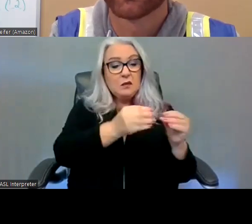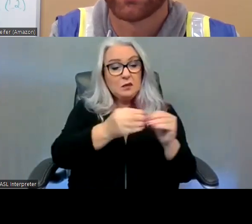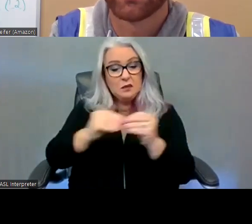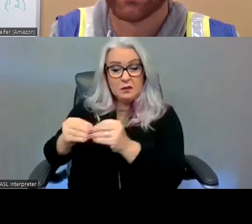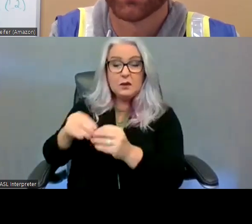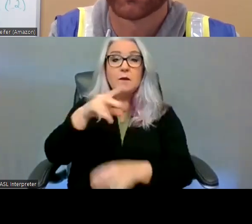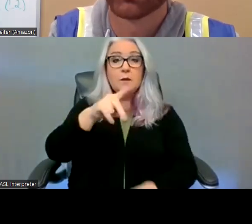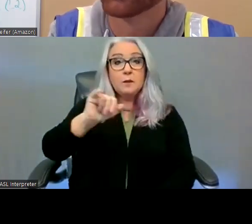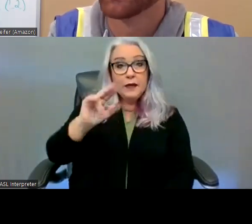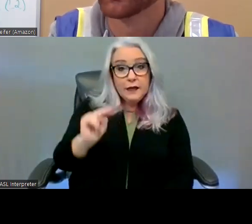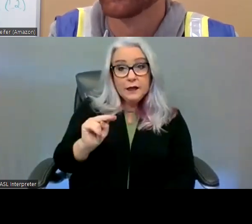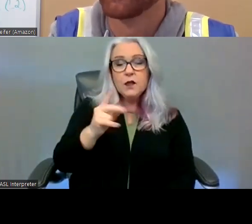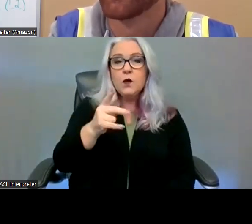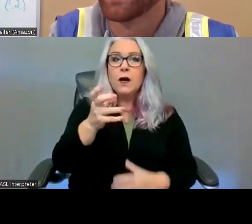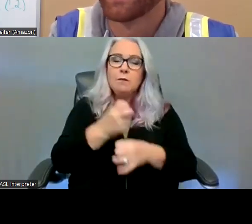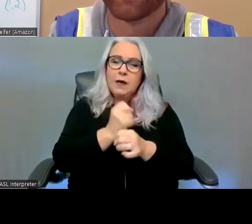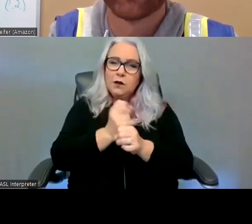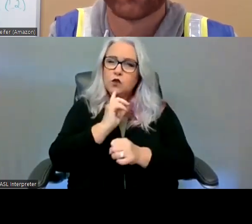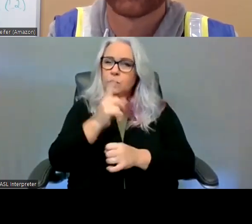sure that it's a number that you will remember.